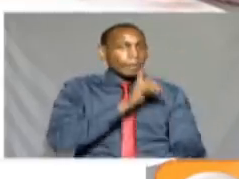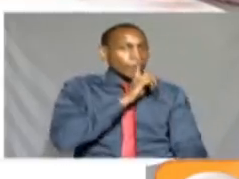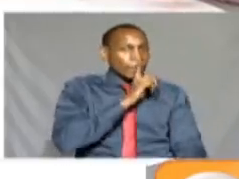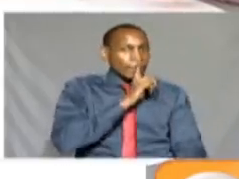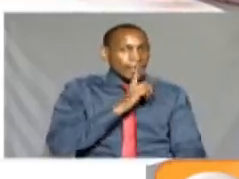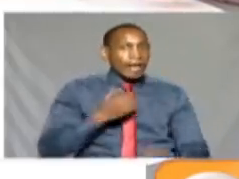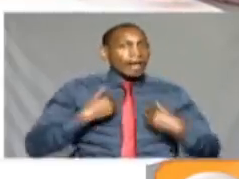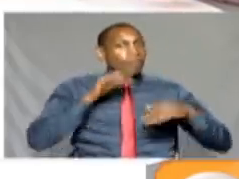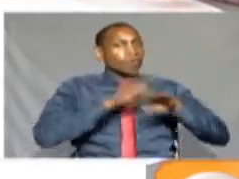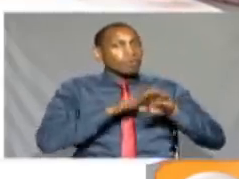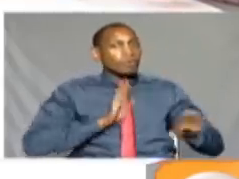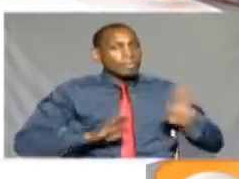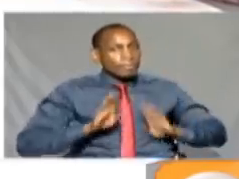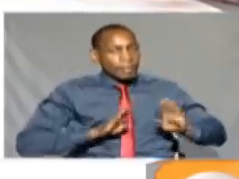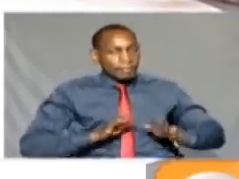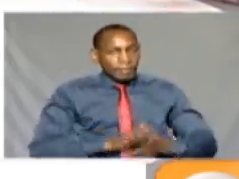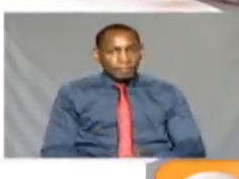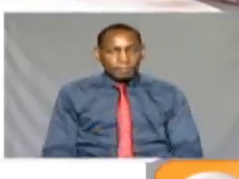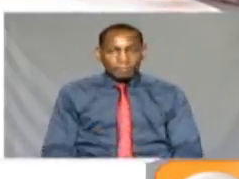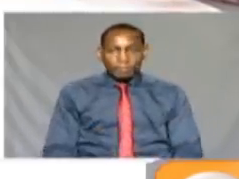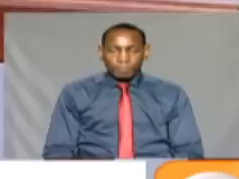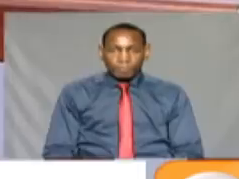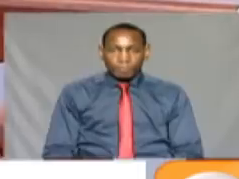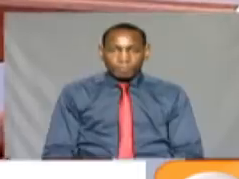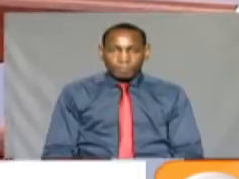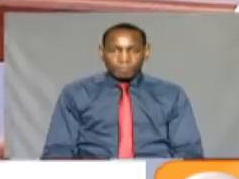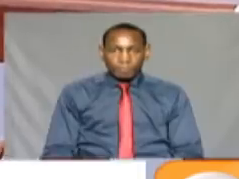behavior. I'm the creative, not here. Okay.